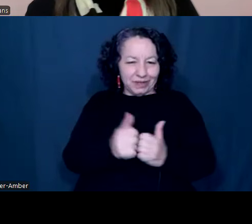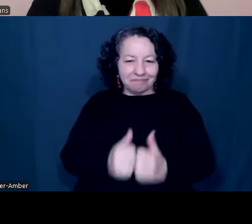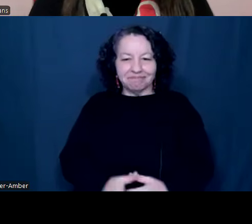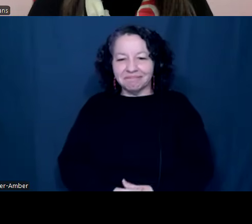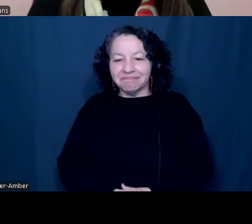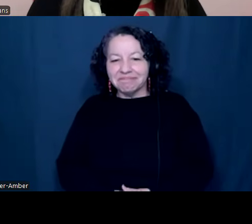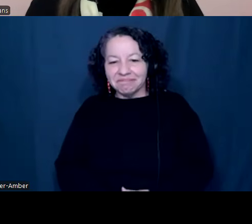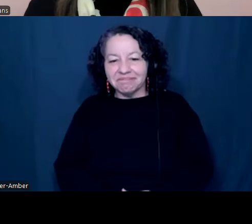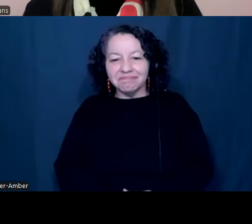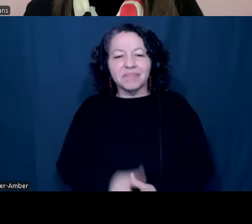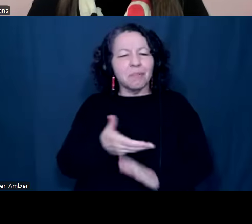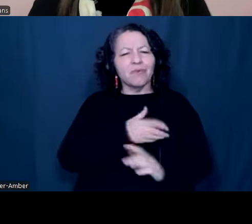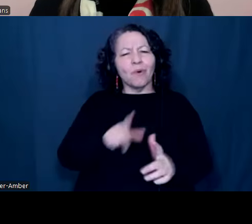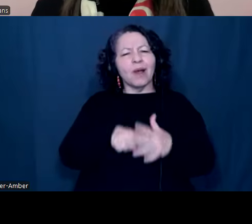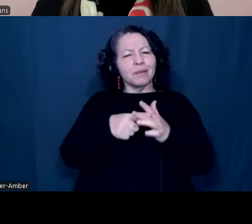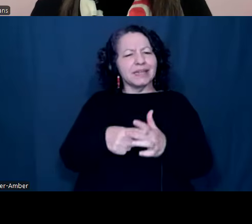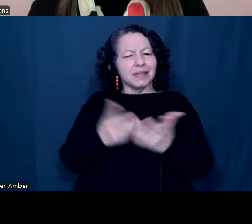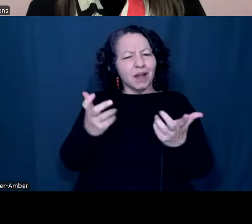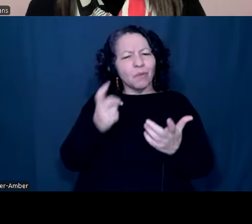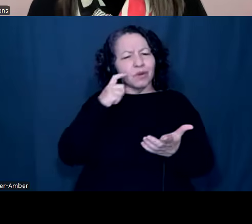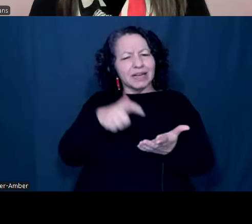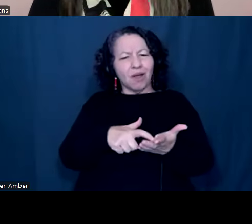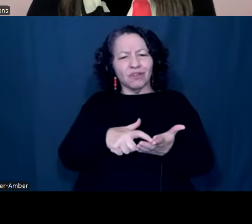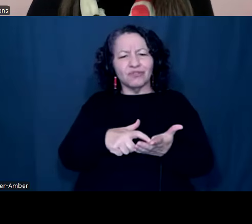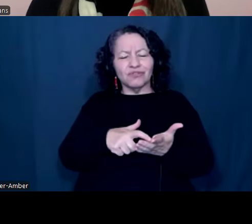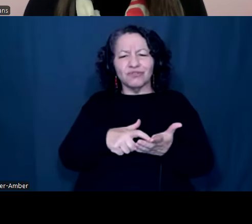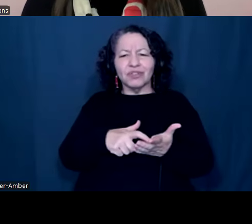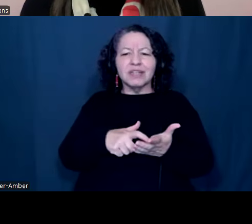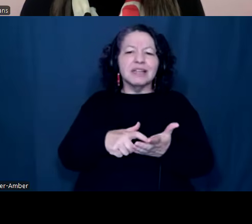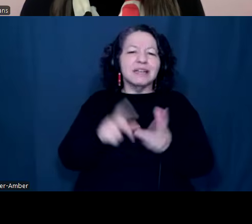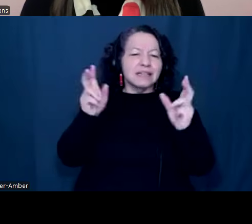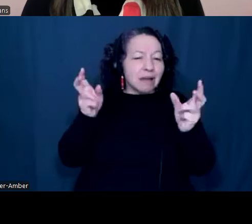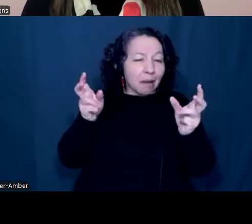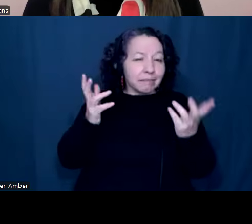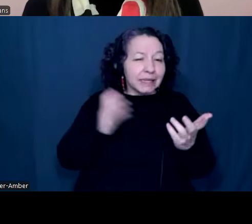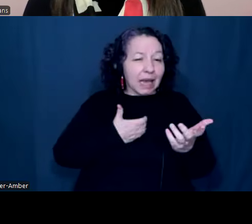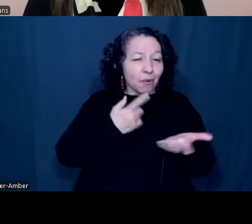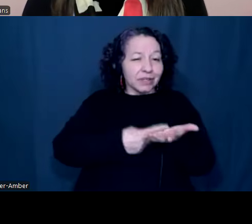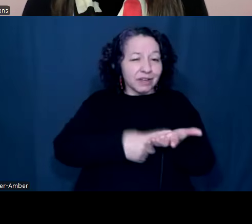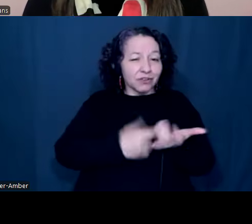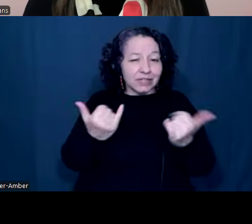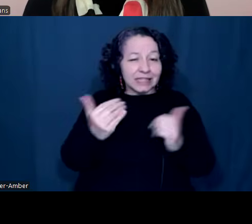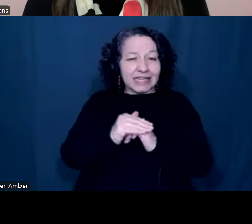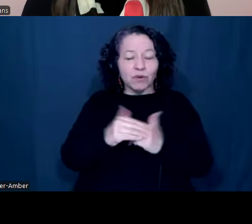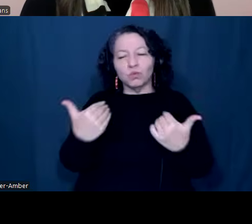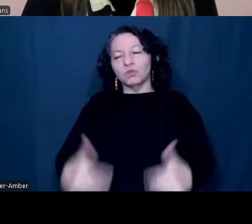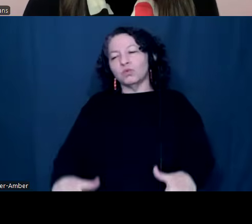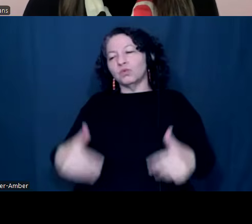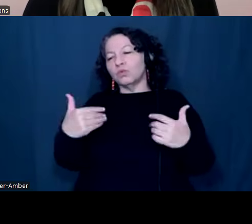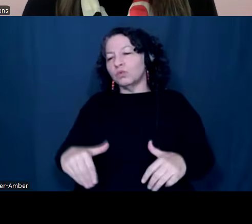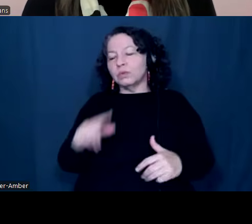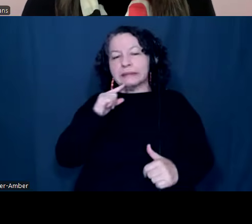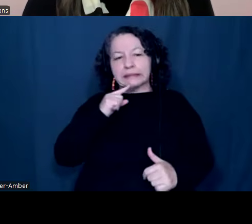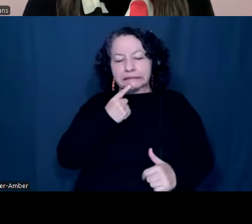I begin, I want to acknowledge that the topic we're discussing tonight carries weight. We are